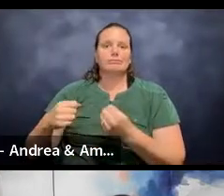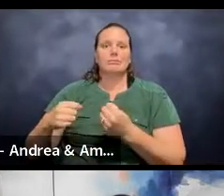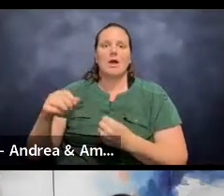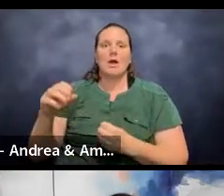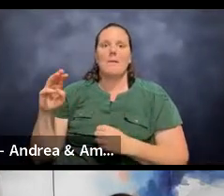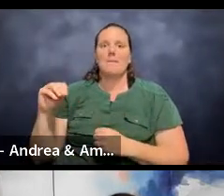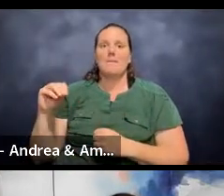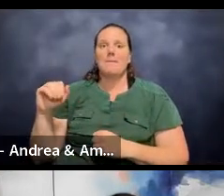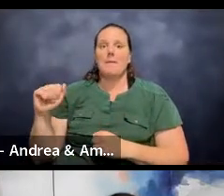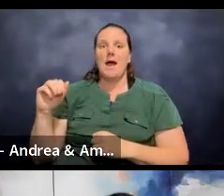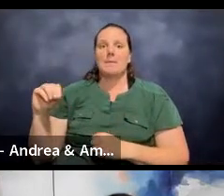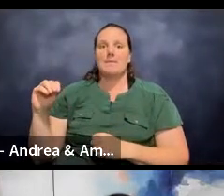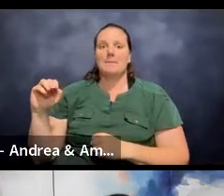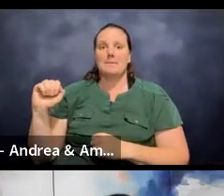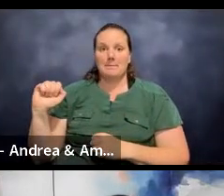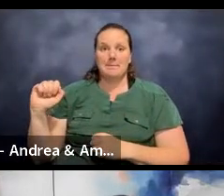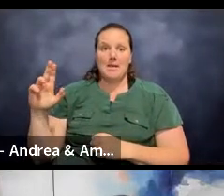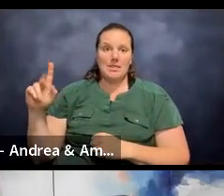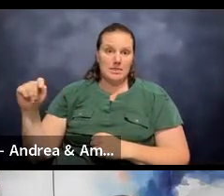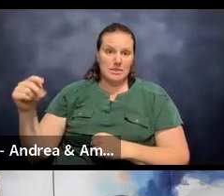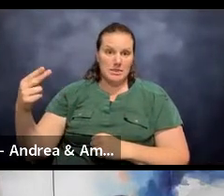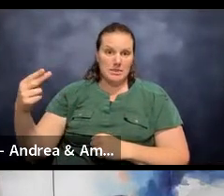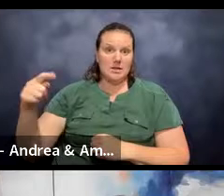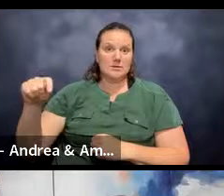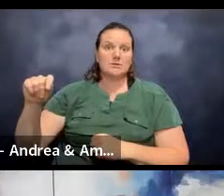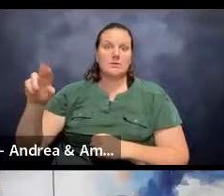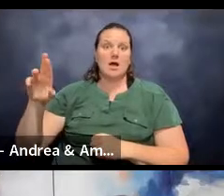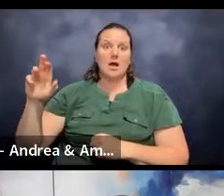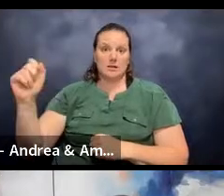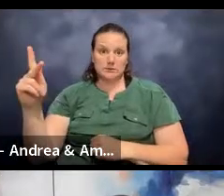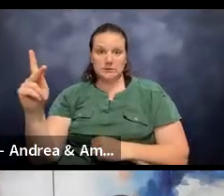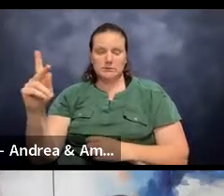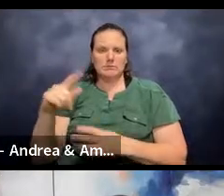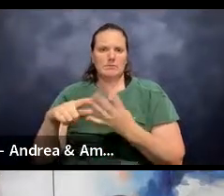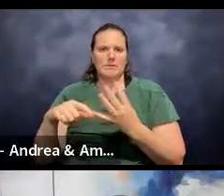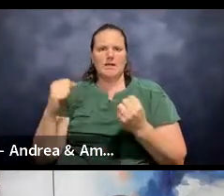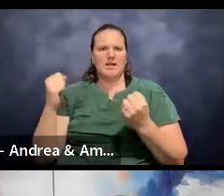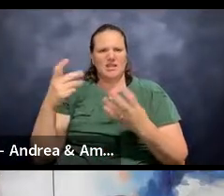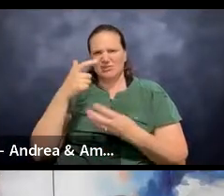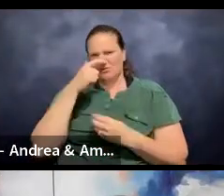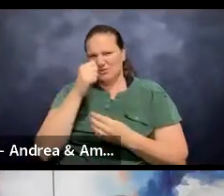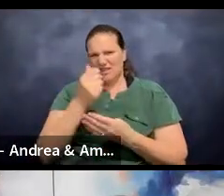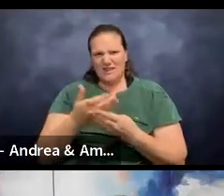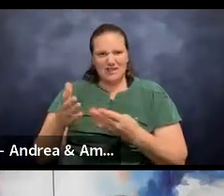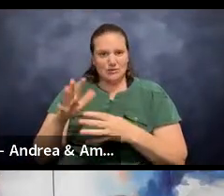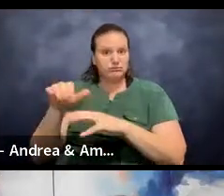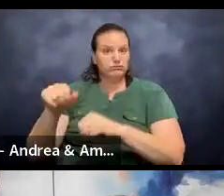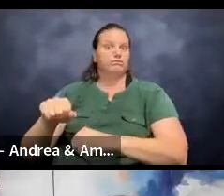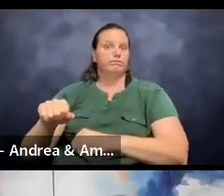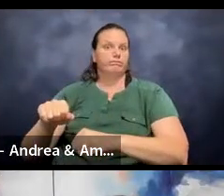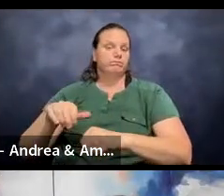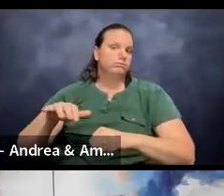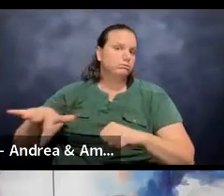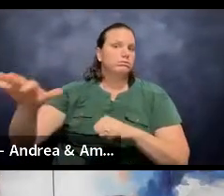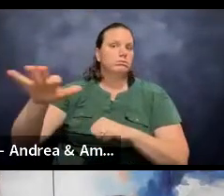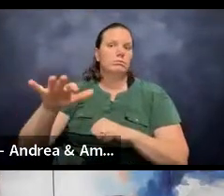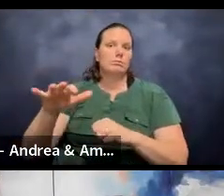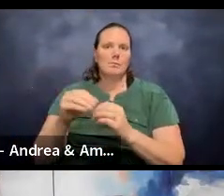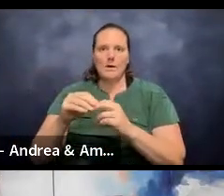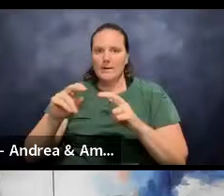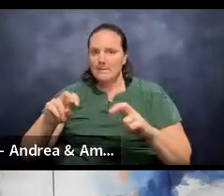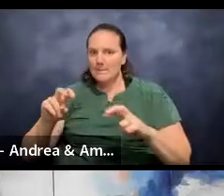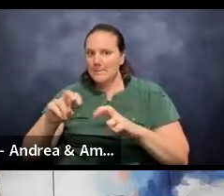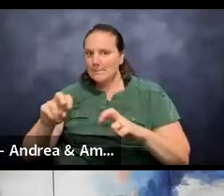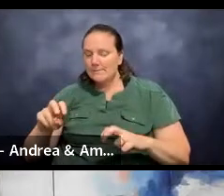tusk, there was a lot of interesting things that happened in order to sort of lock the site down and get some assessments